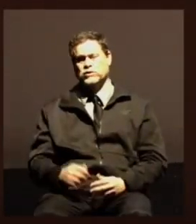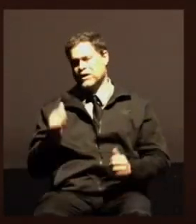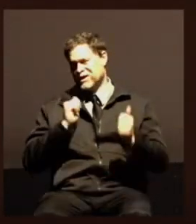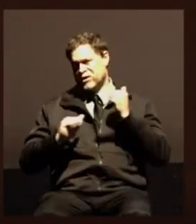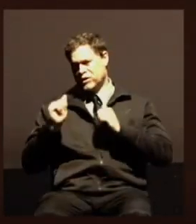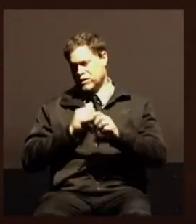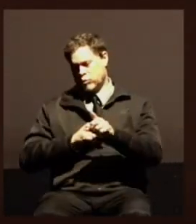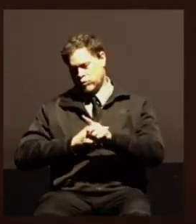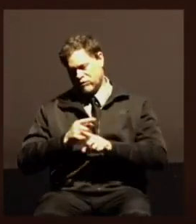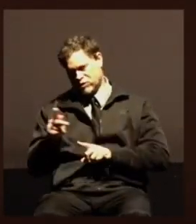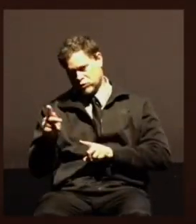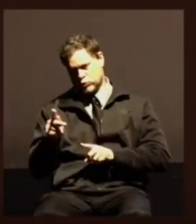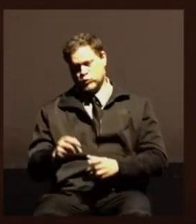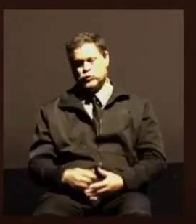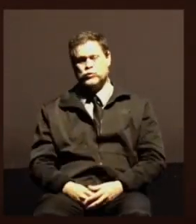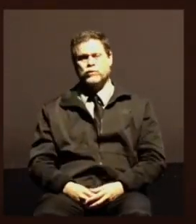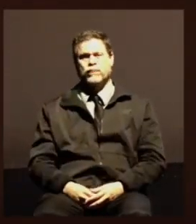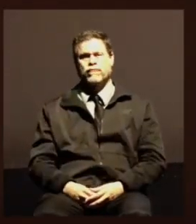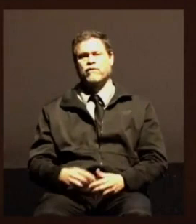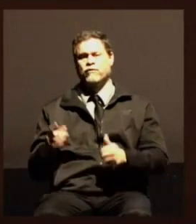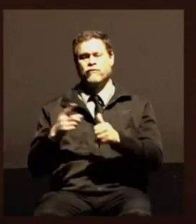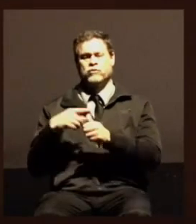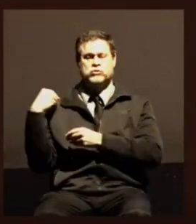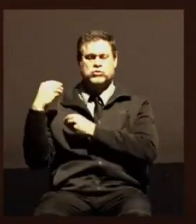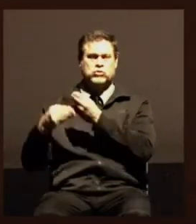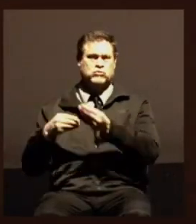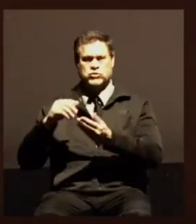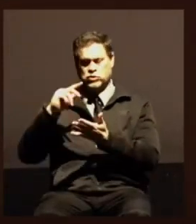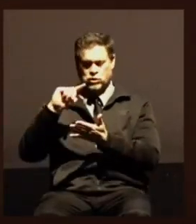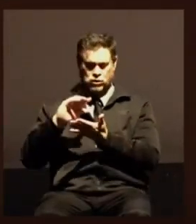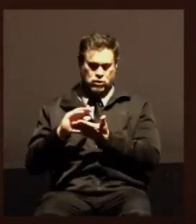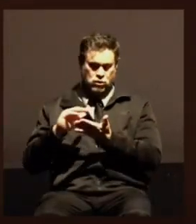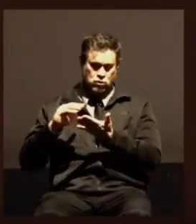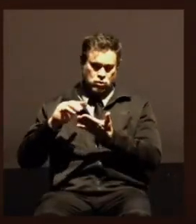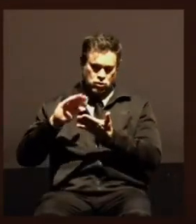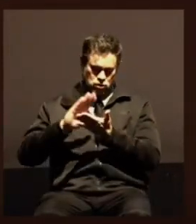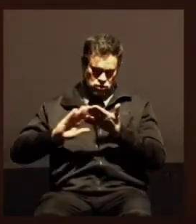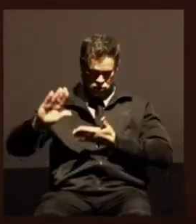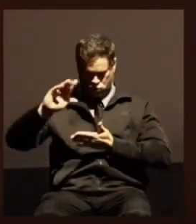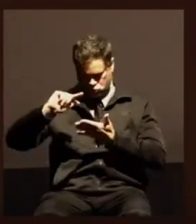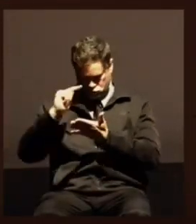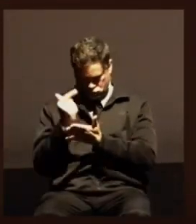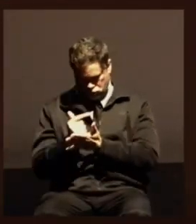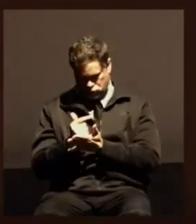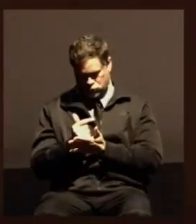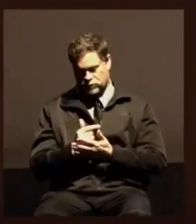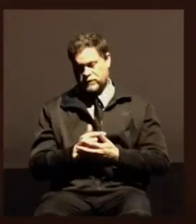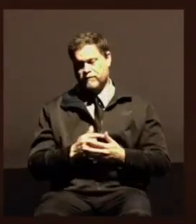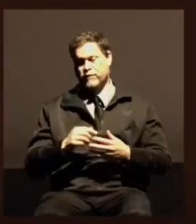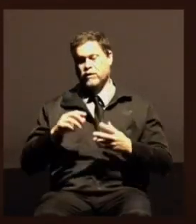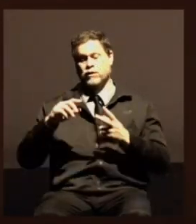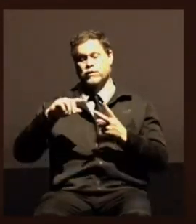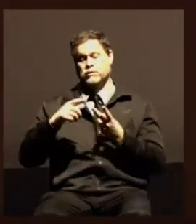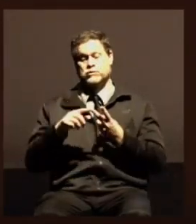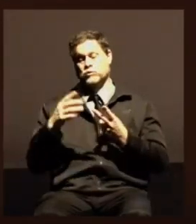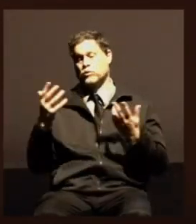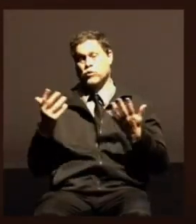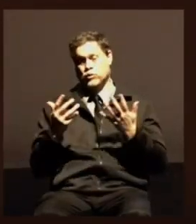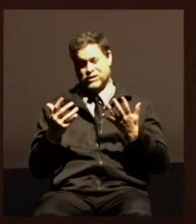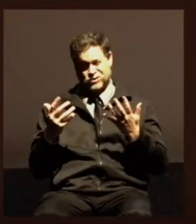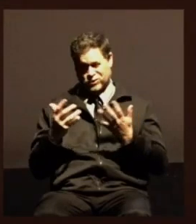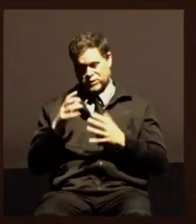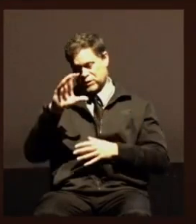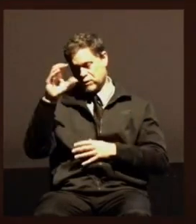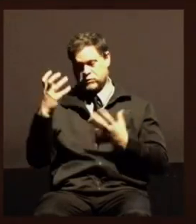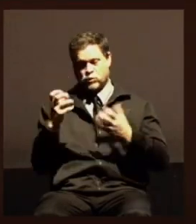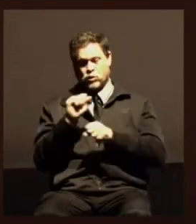entertainment professional, I was a first generation college graduate as well. When determining that second W of what, I was, what companies